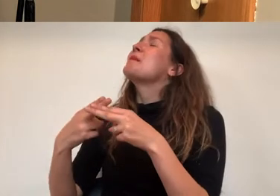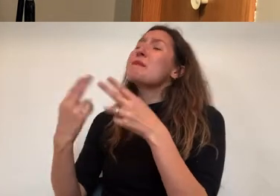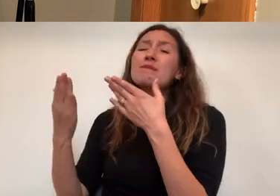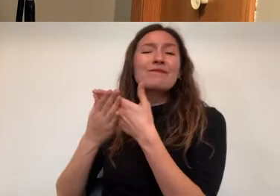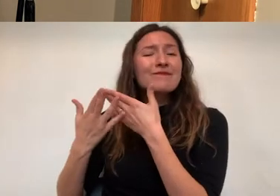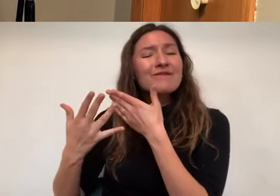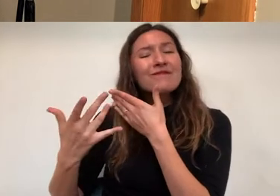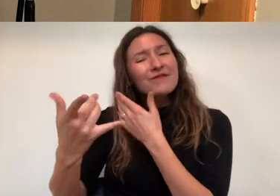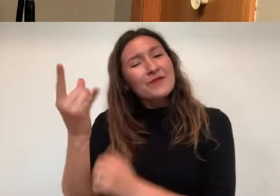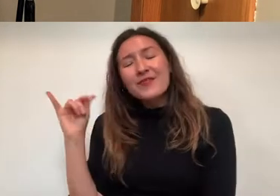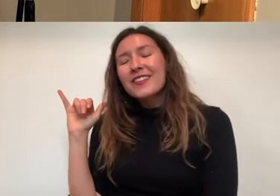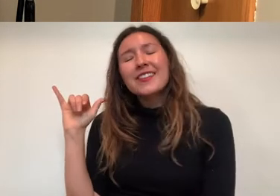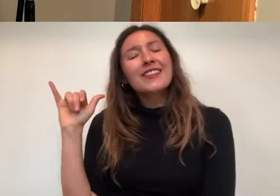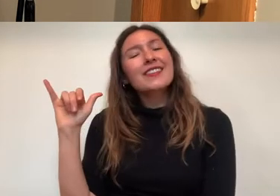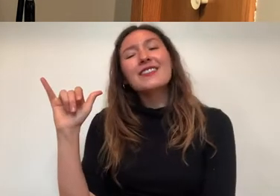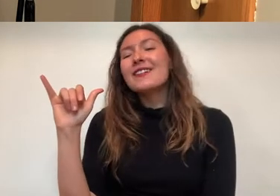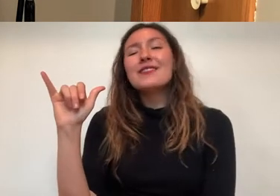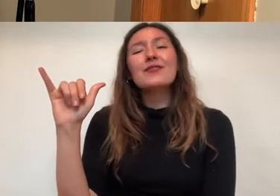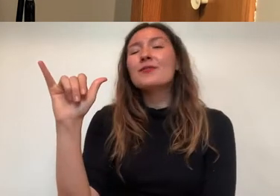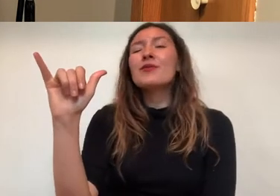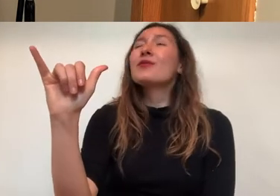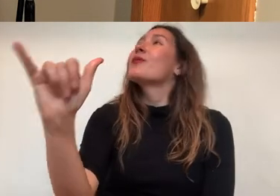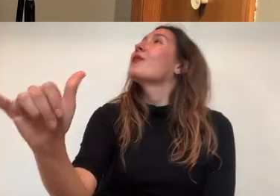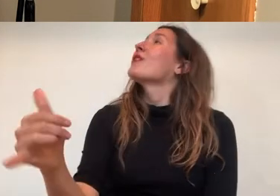His name